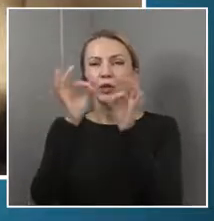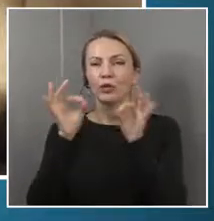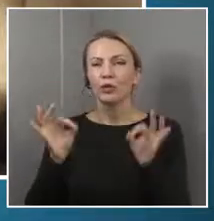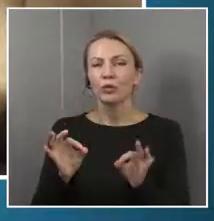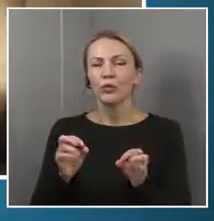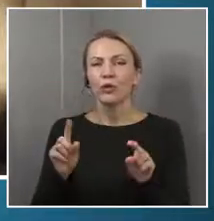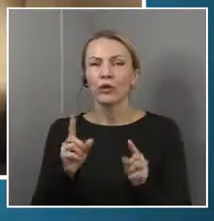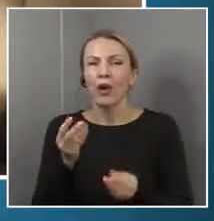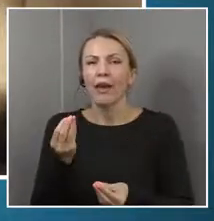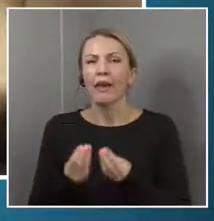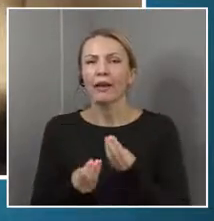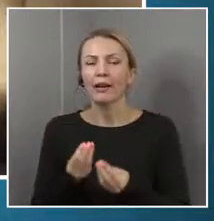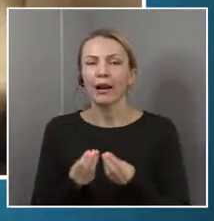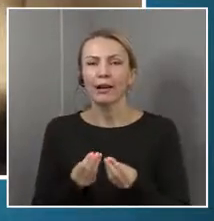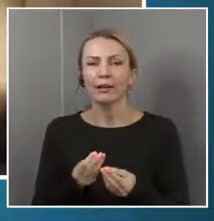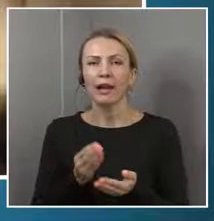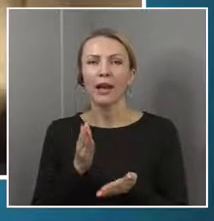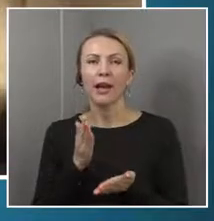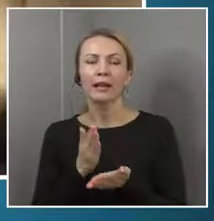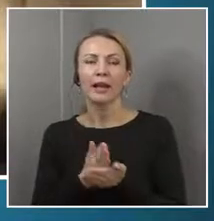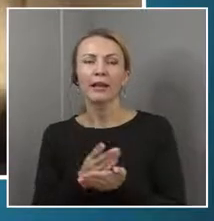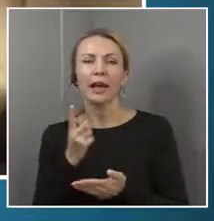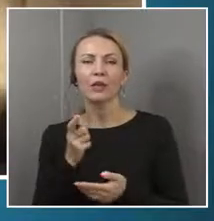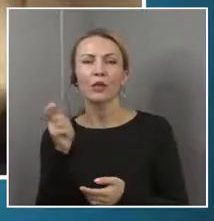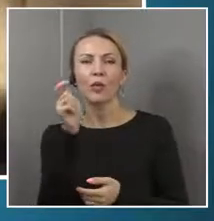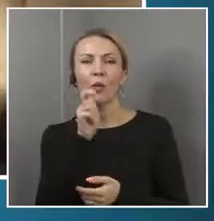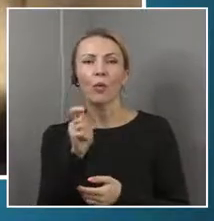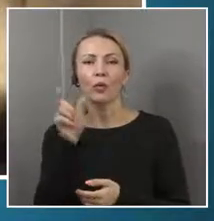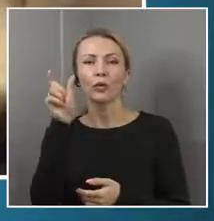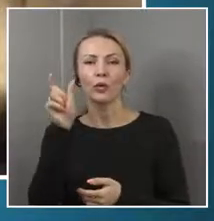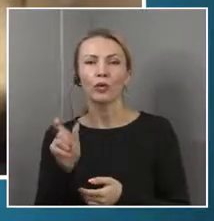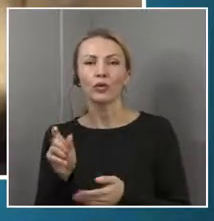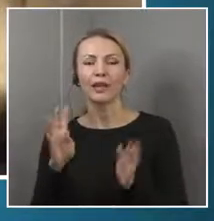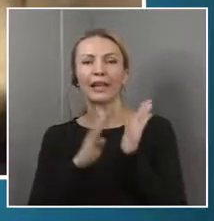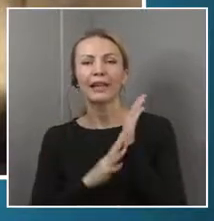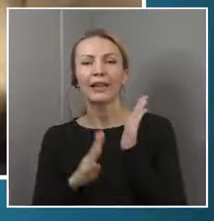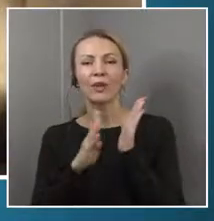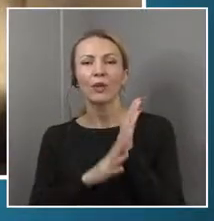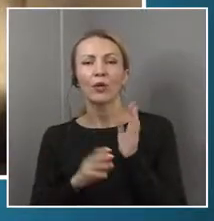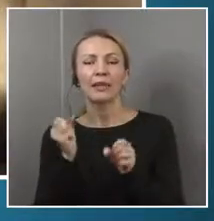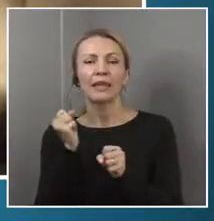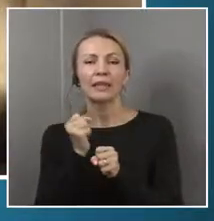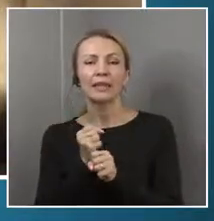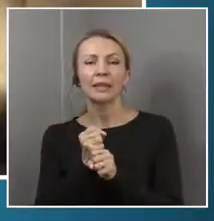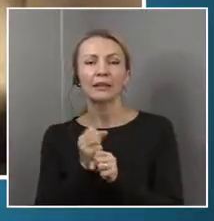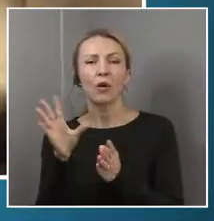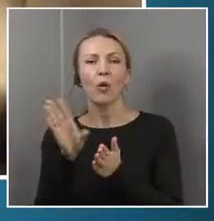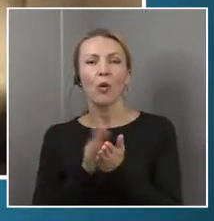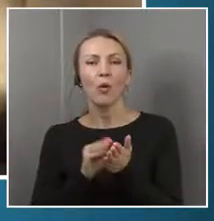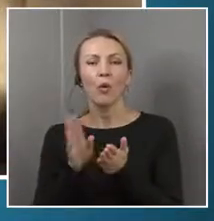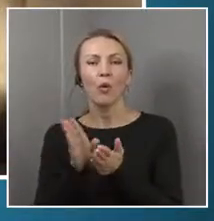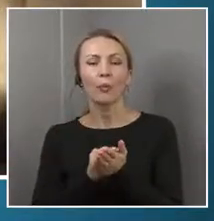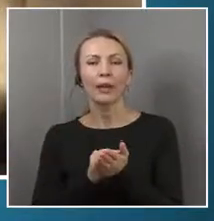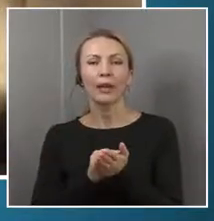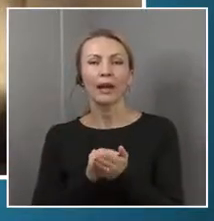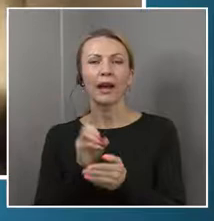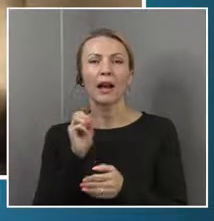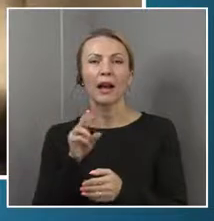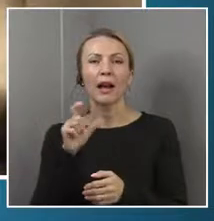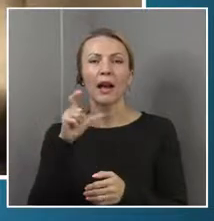999 copies of an Andy Warhol drawing that was done in the 1950s. And within that group